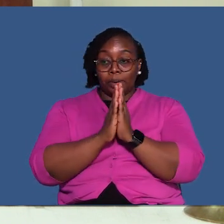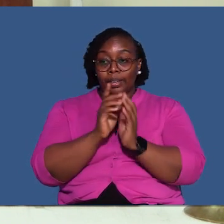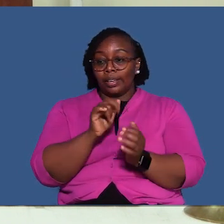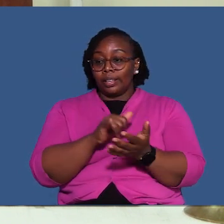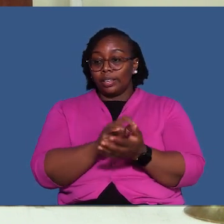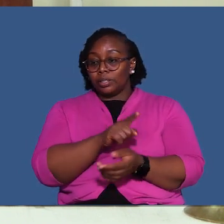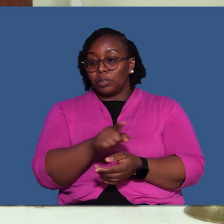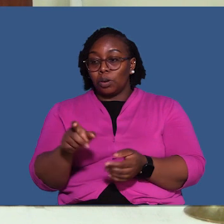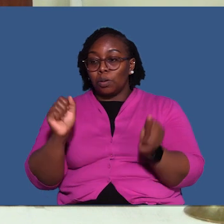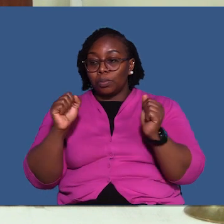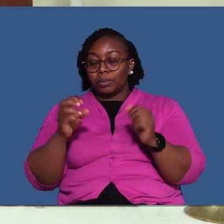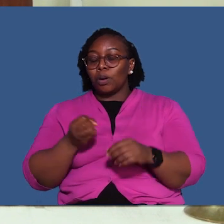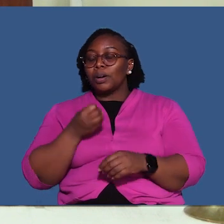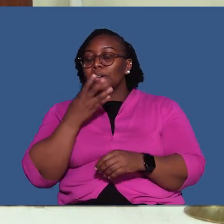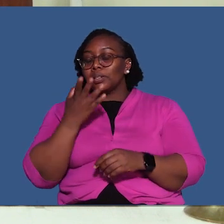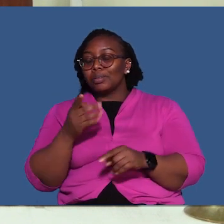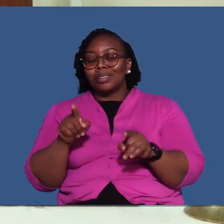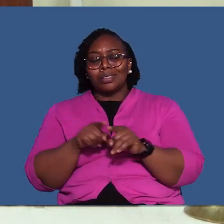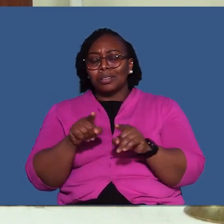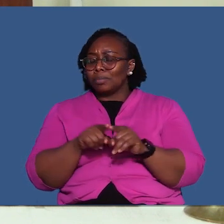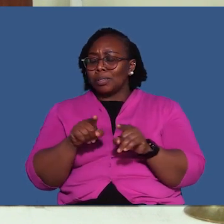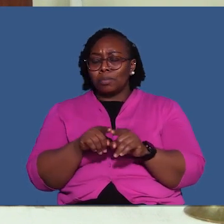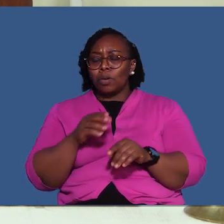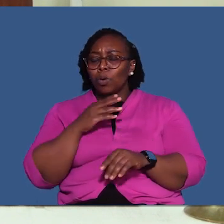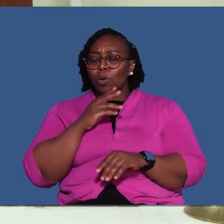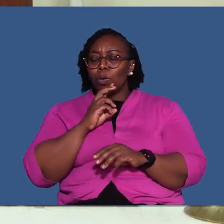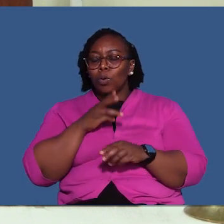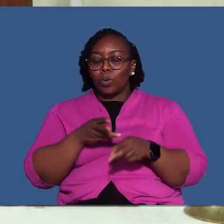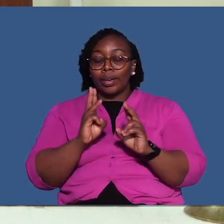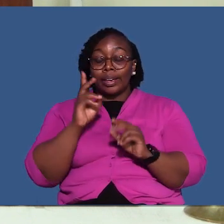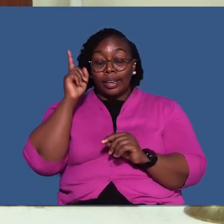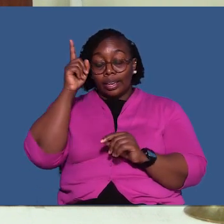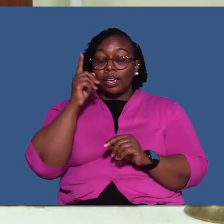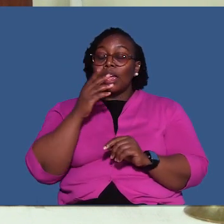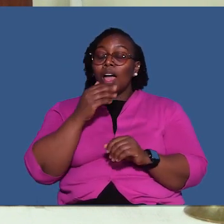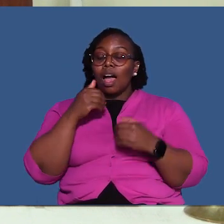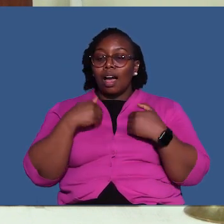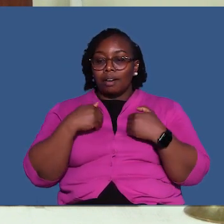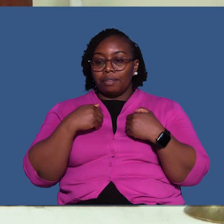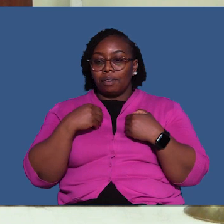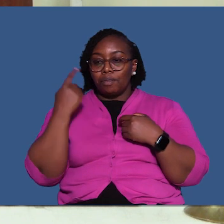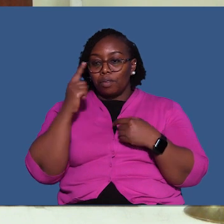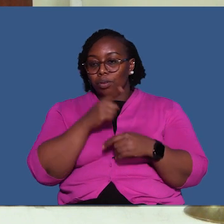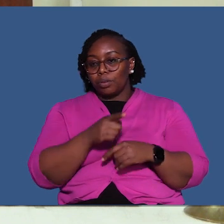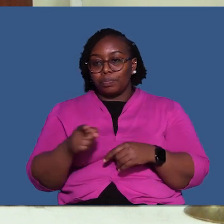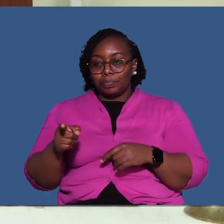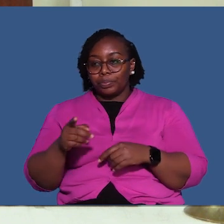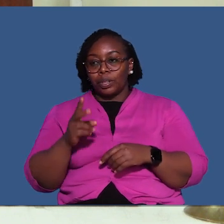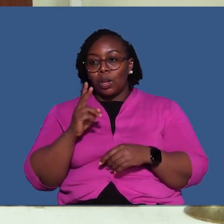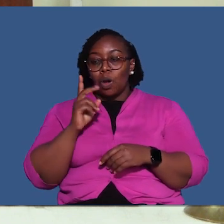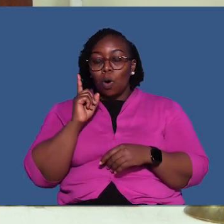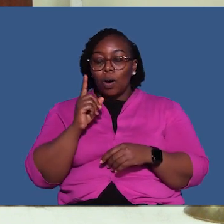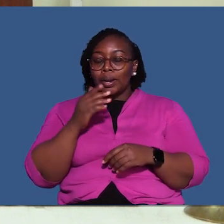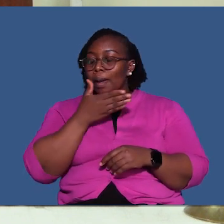to respond as he would have you do. And one of the best